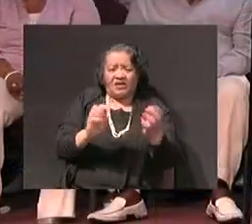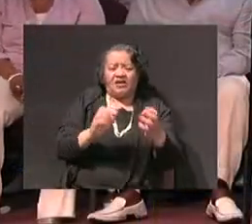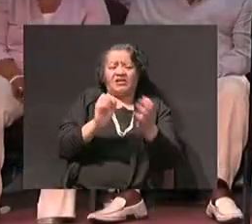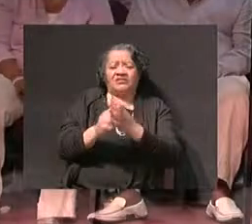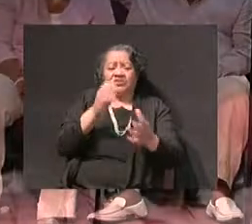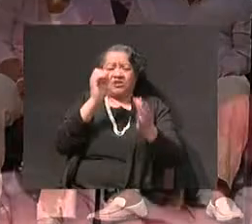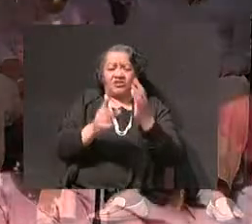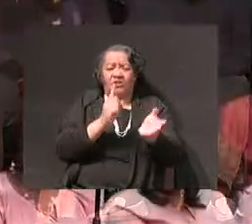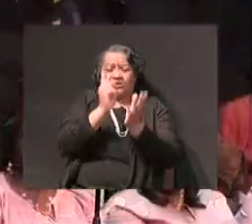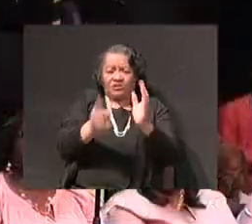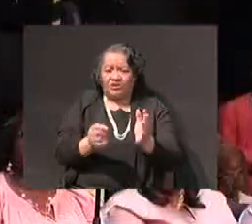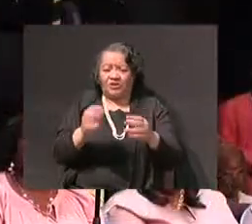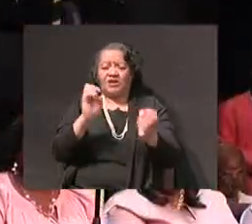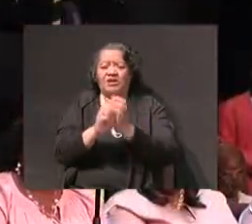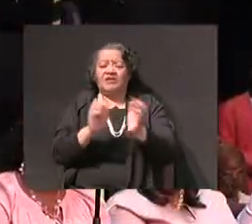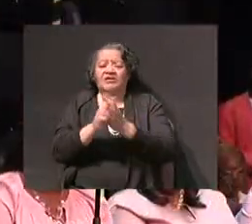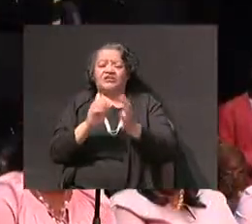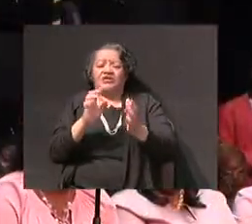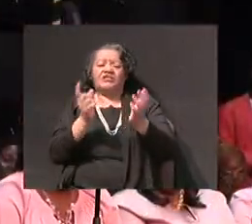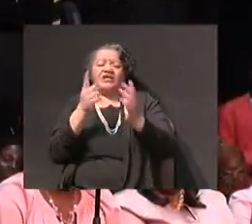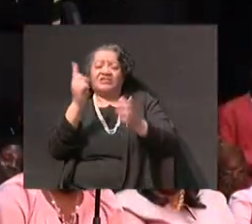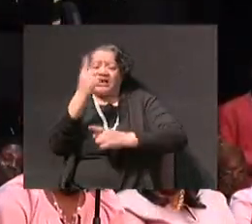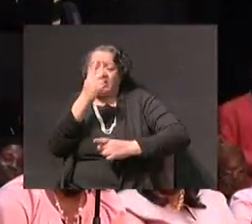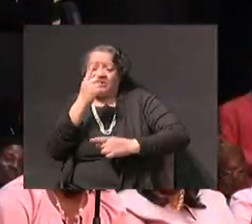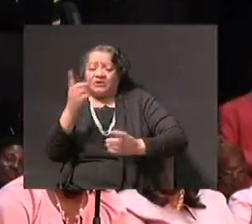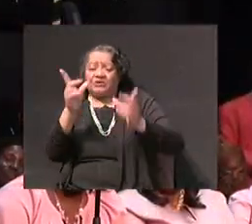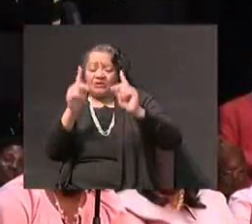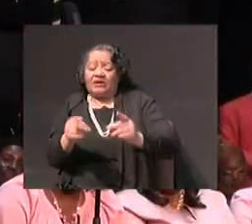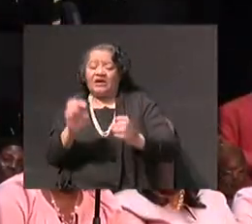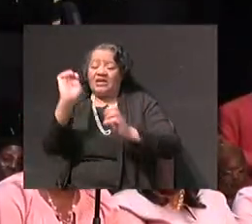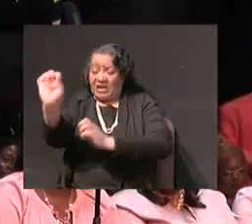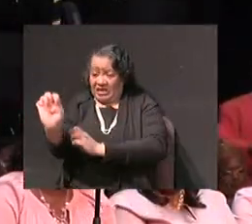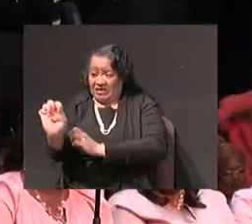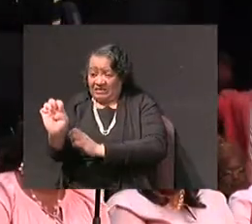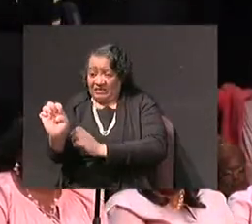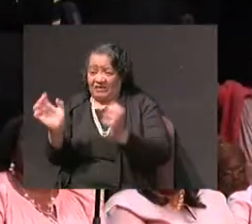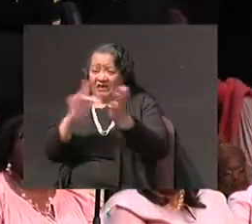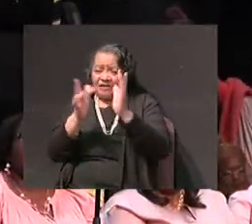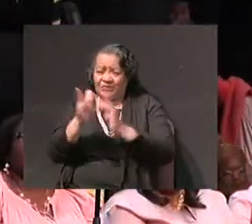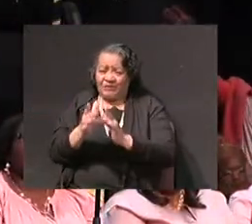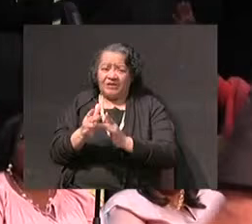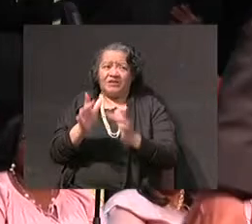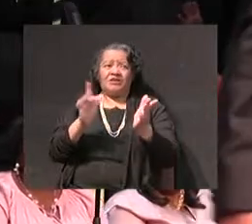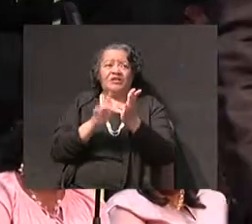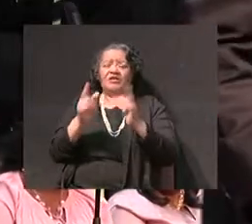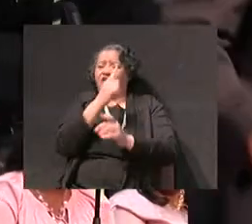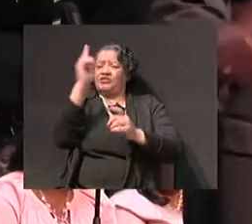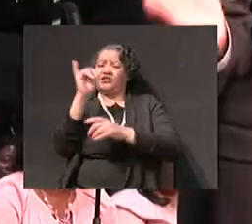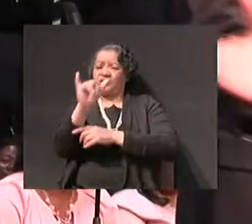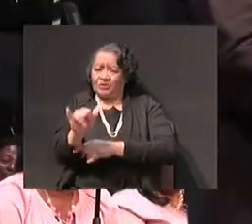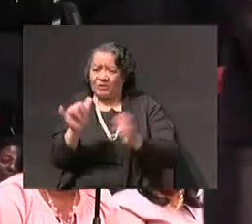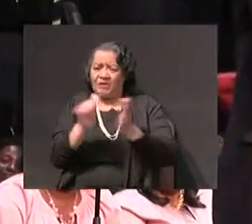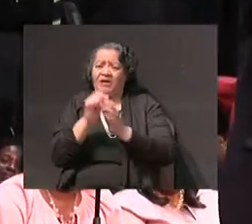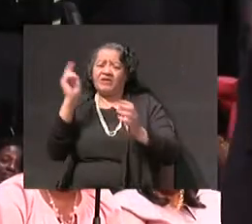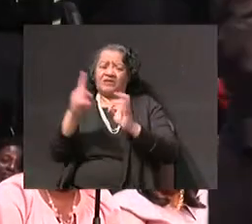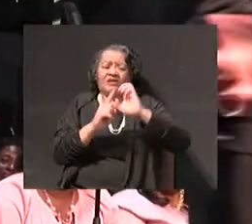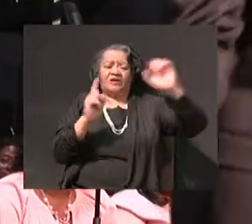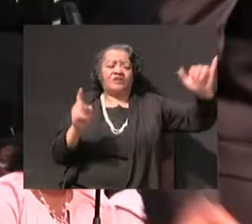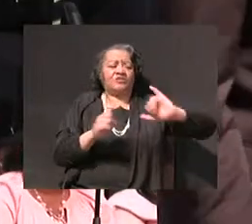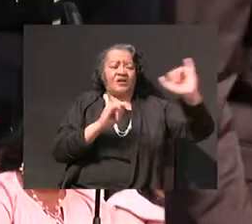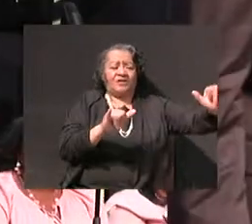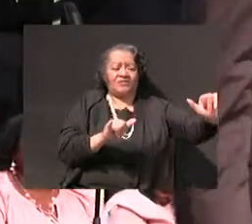a druggist. He's a dietitian. E. He's eternal. And he's from